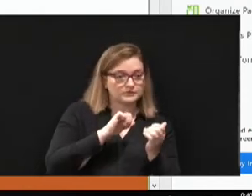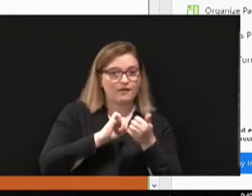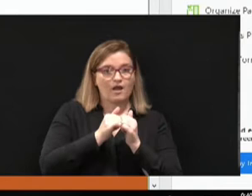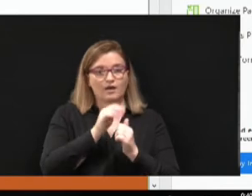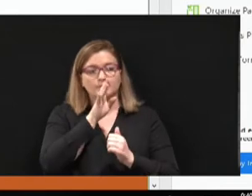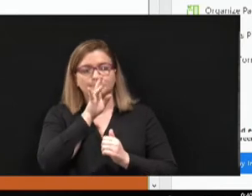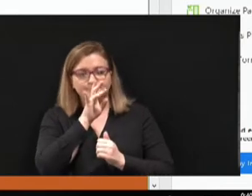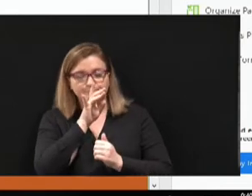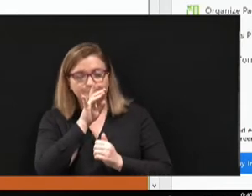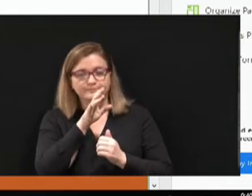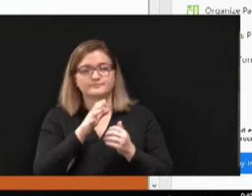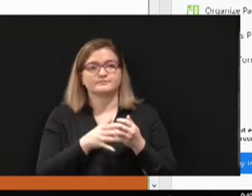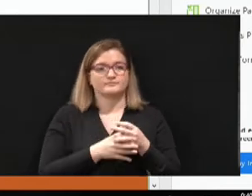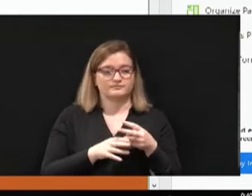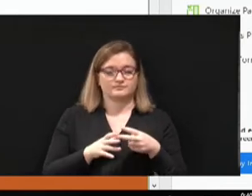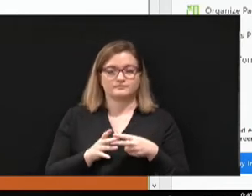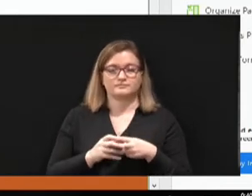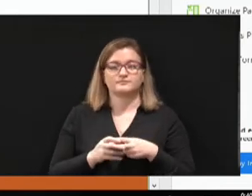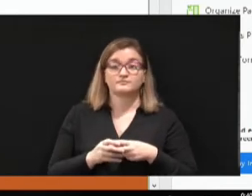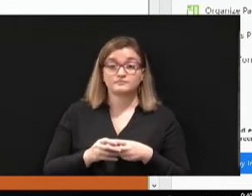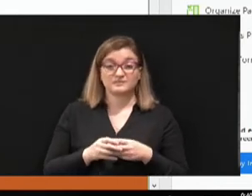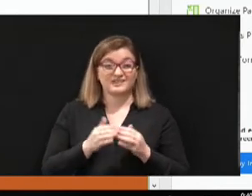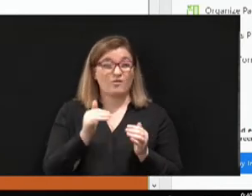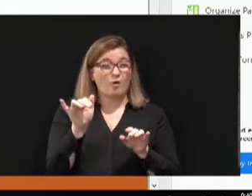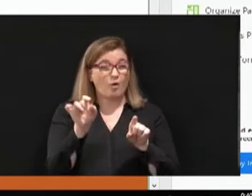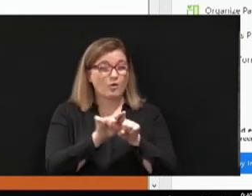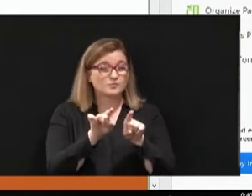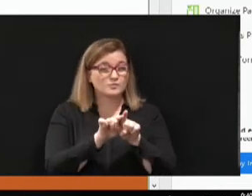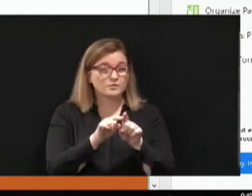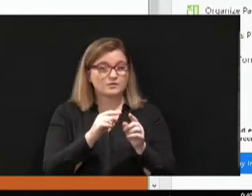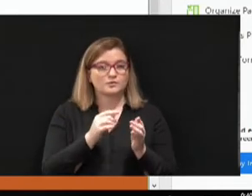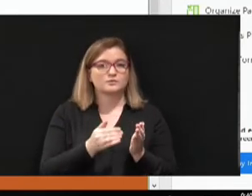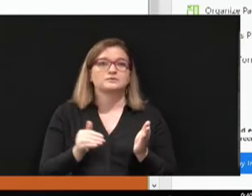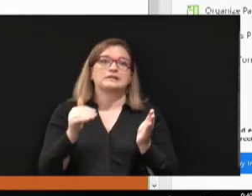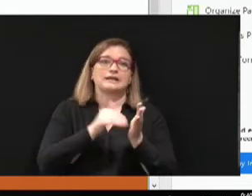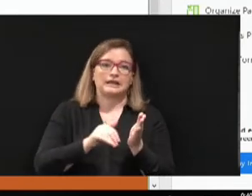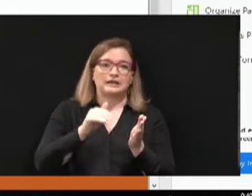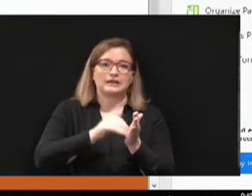really important. And then repeated readings for fluency.